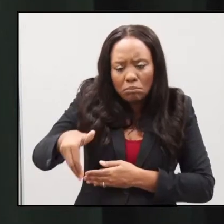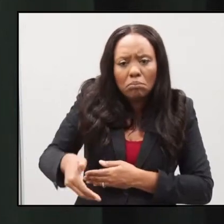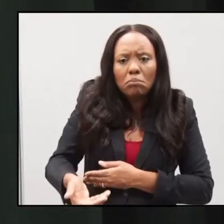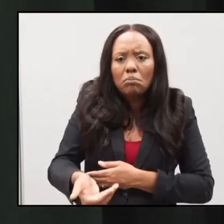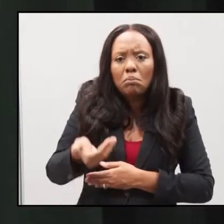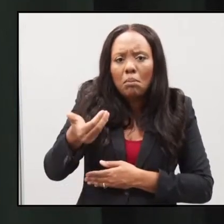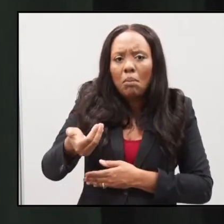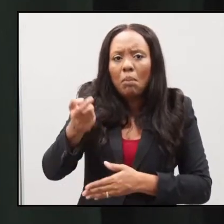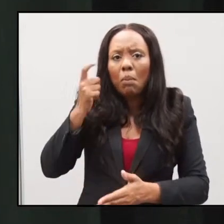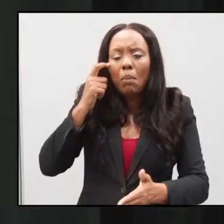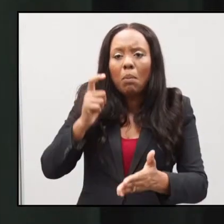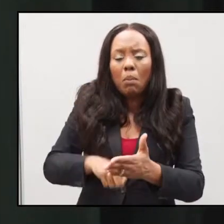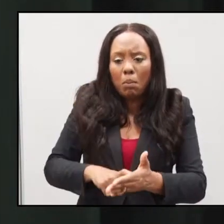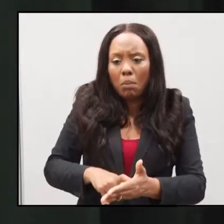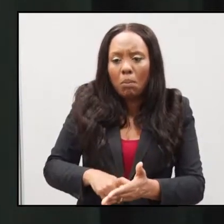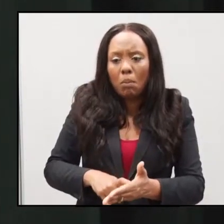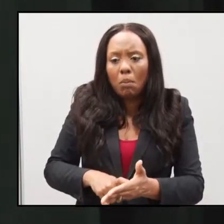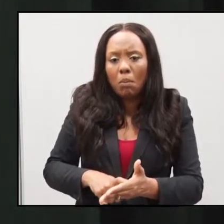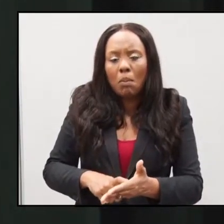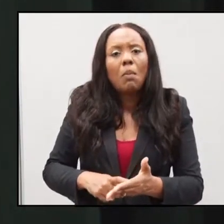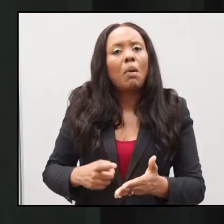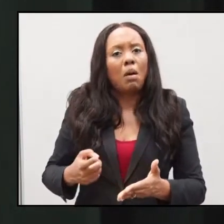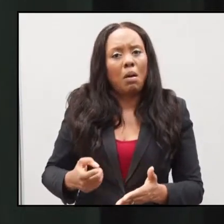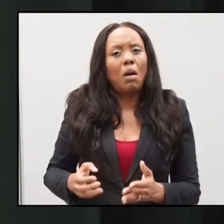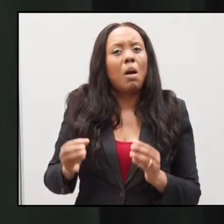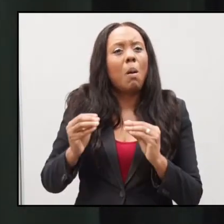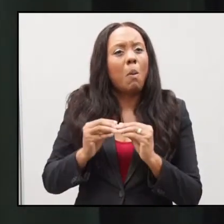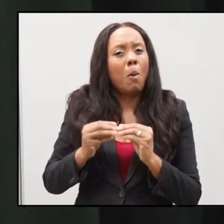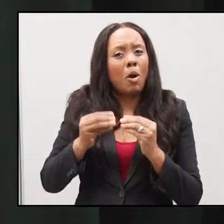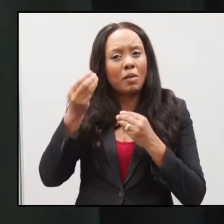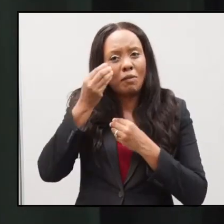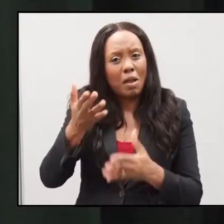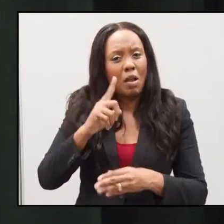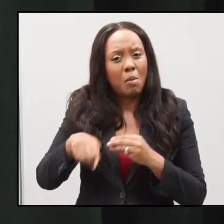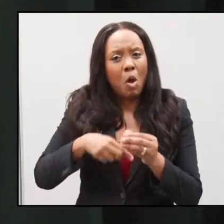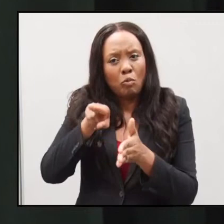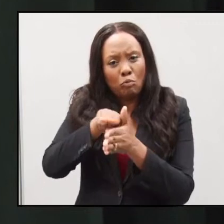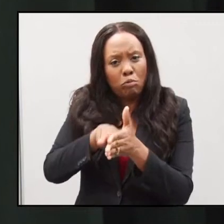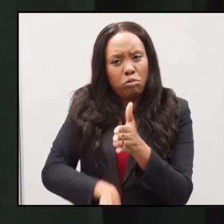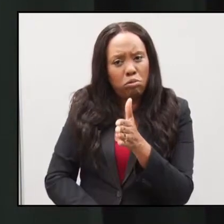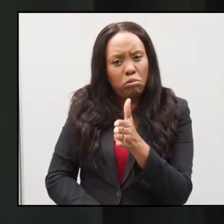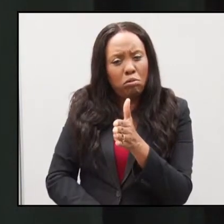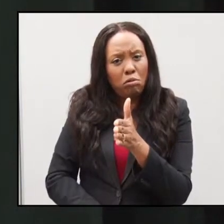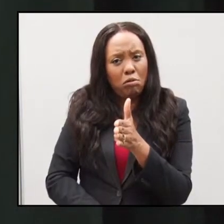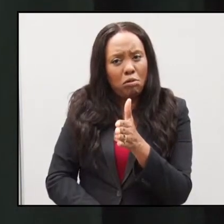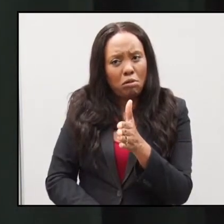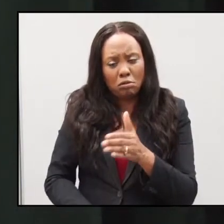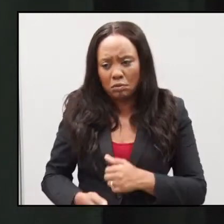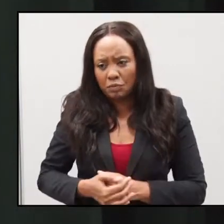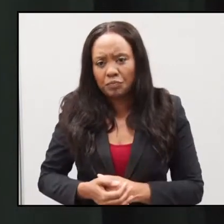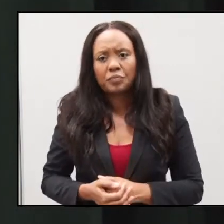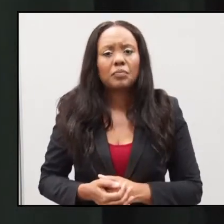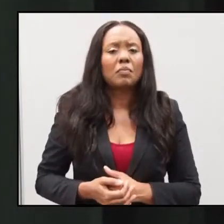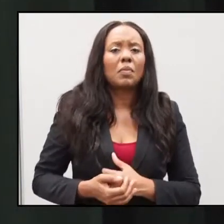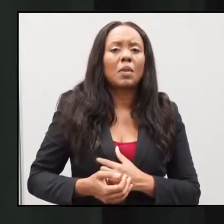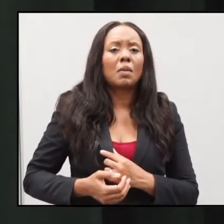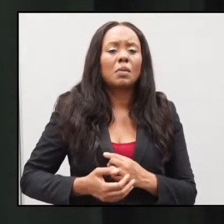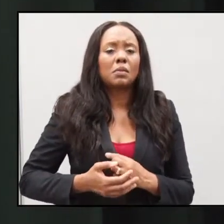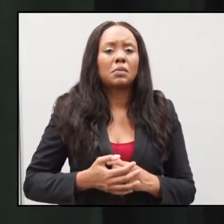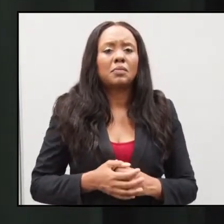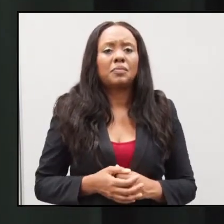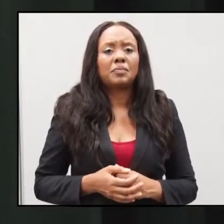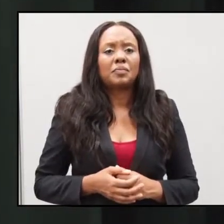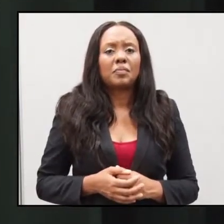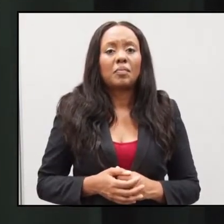seminal, and it still remains so. Newton burial ground, as excavated, is the only extant